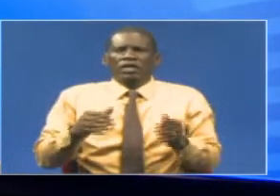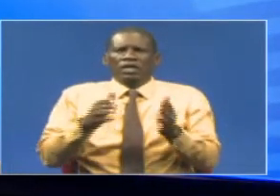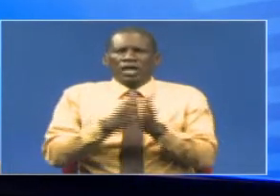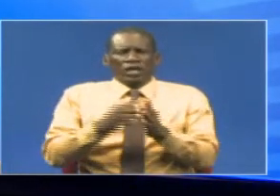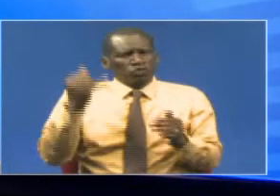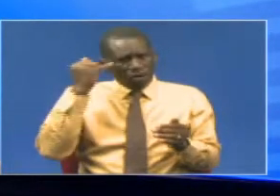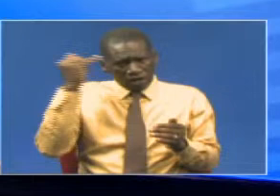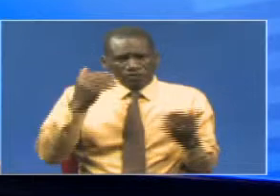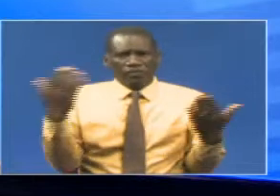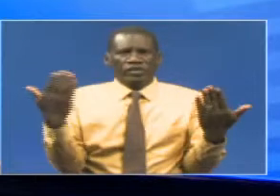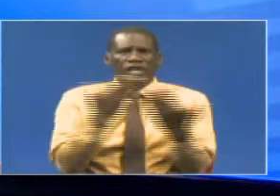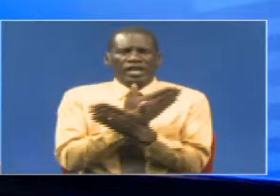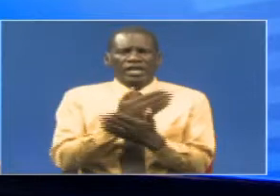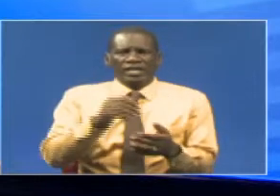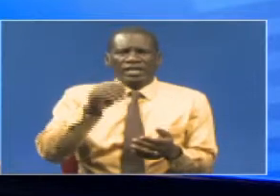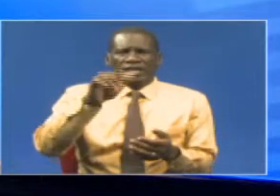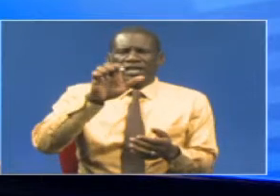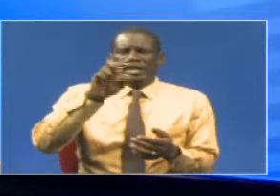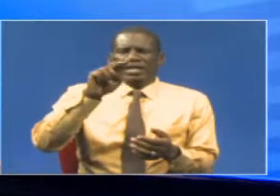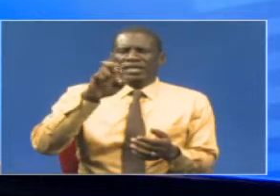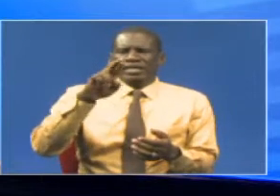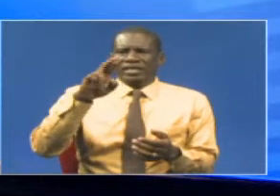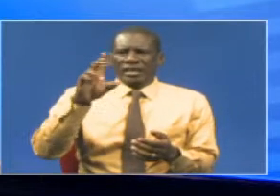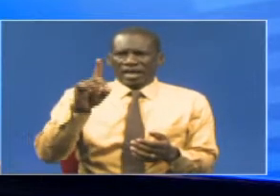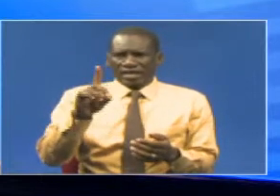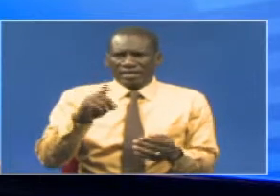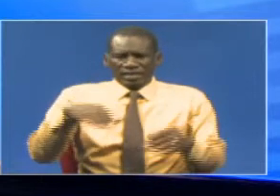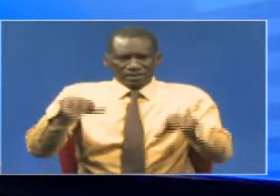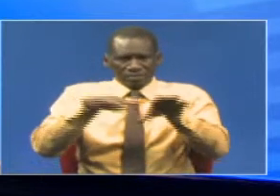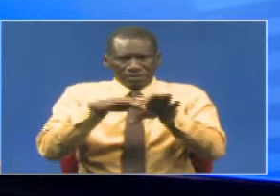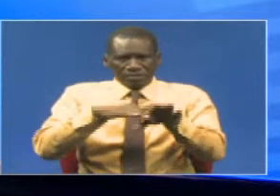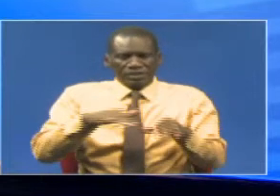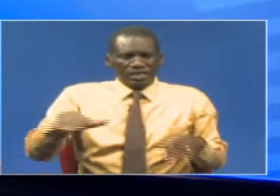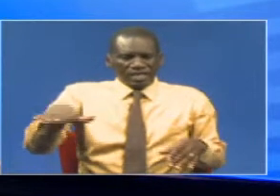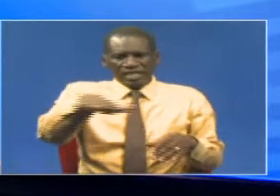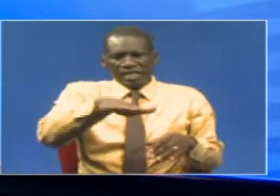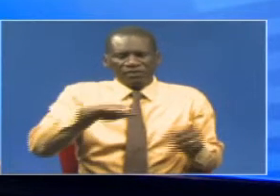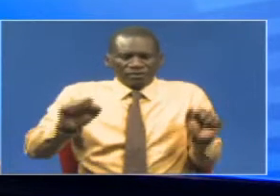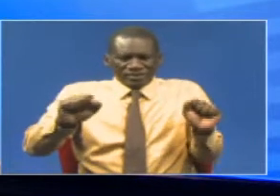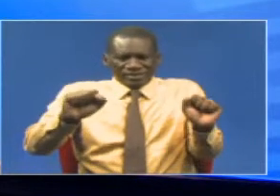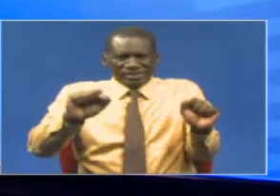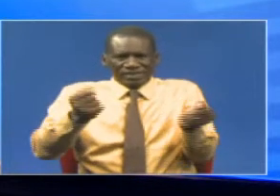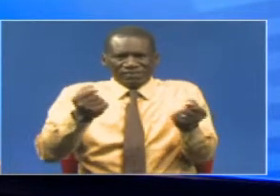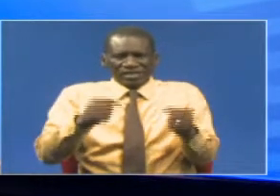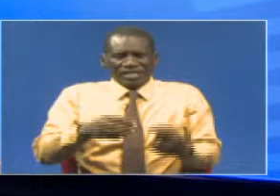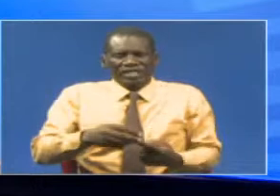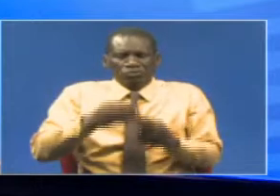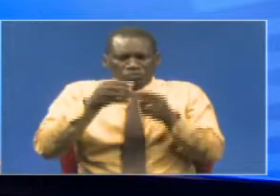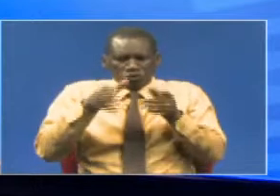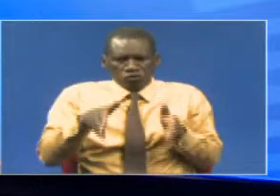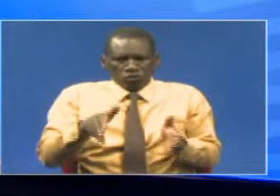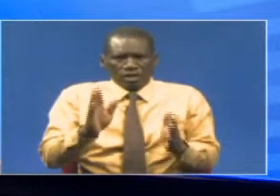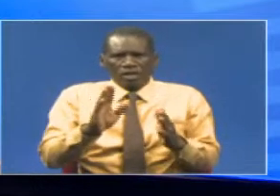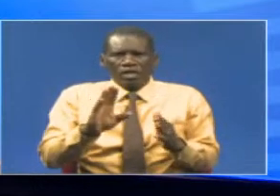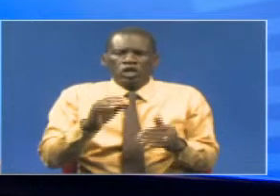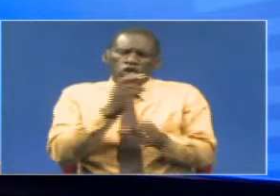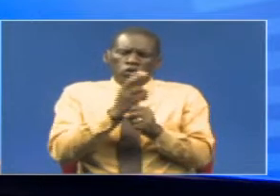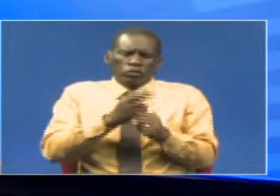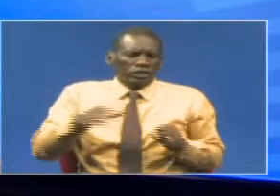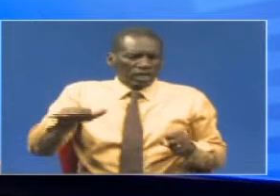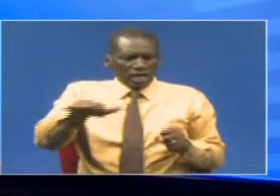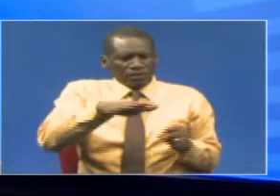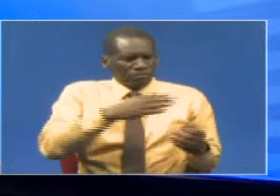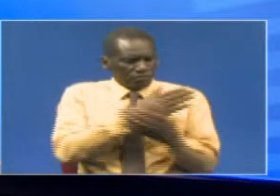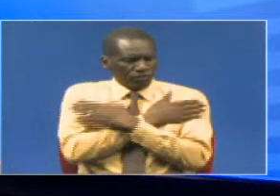innovator by night, Leonard Ngari is participating in environmental conservation in a special way by using environmental